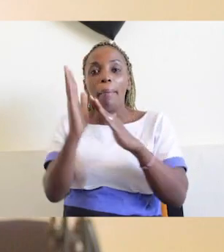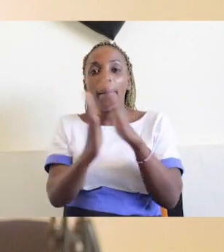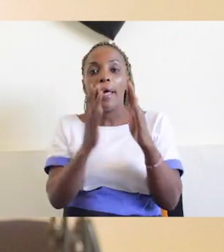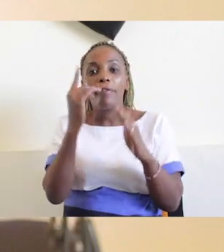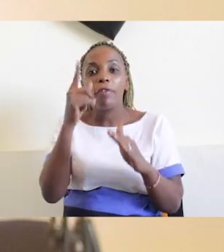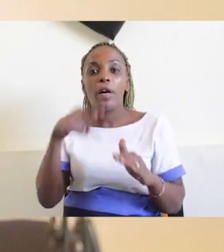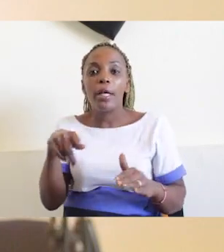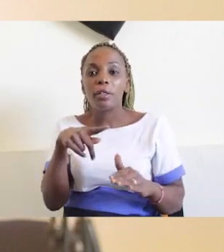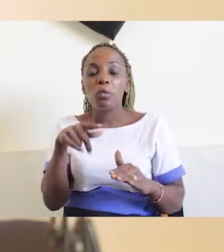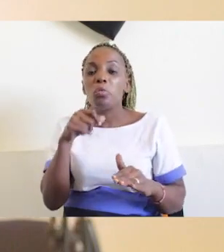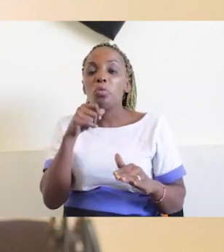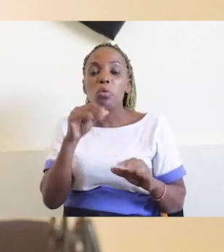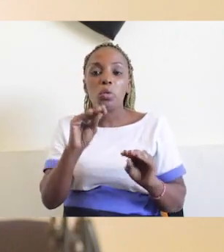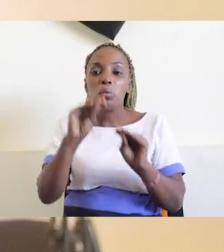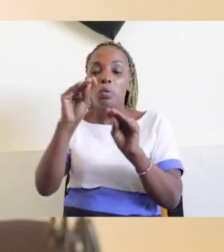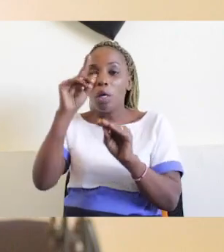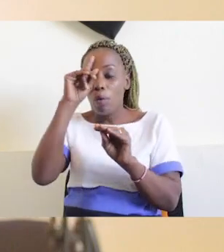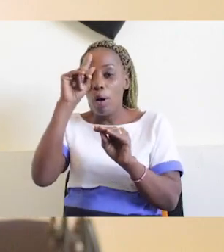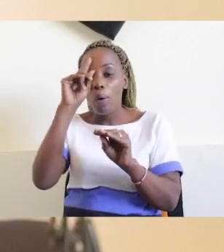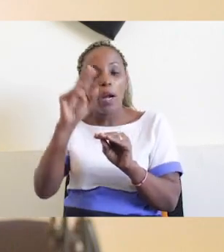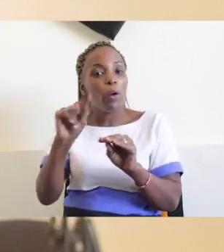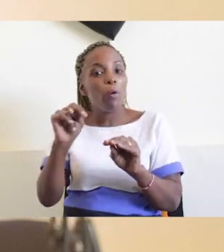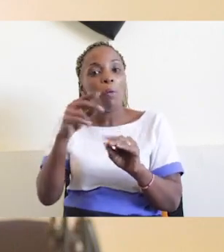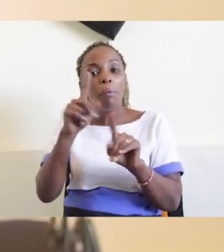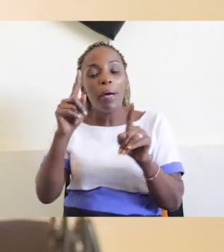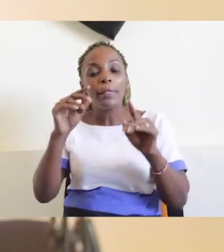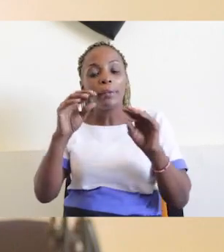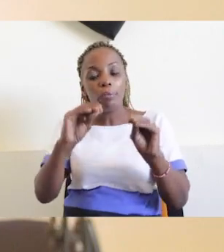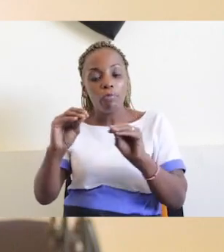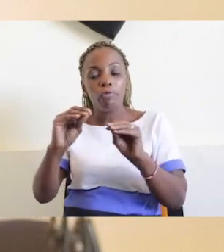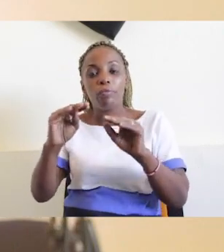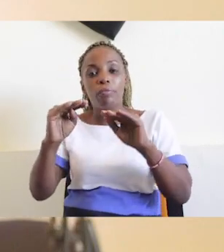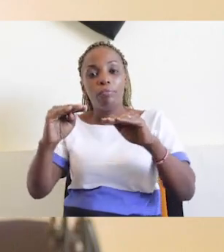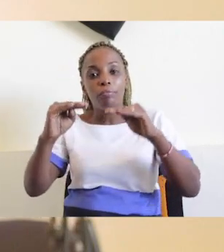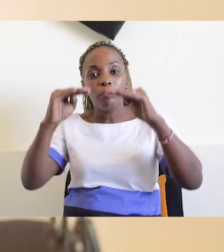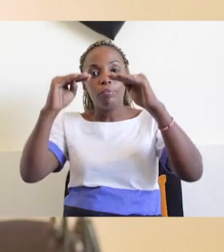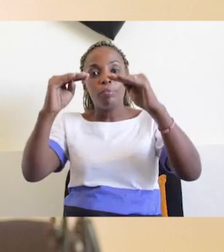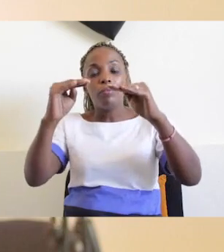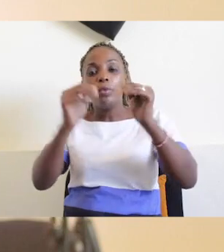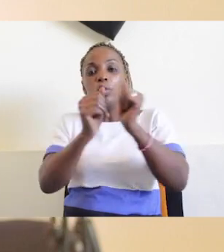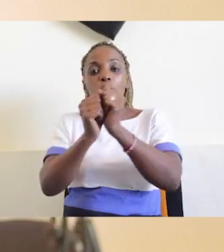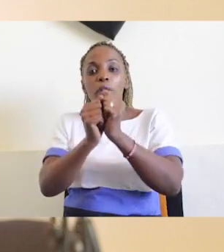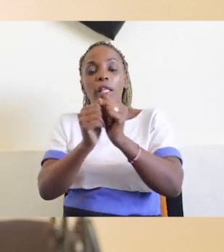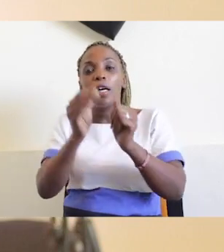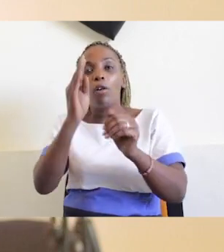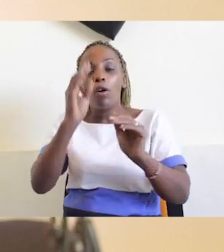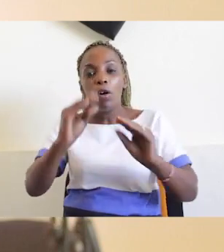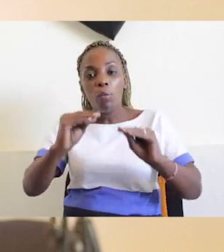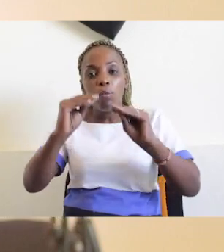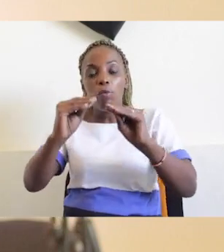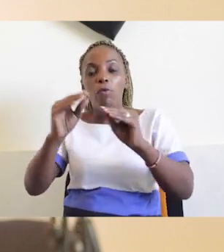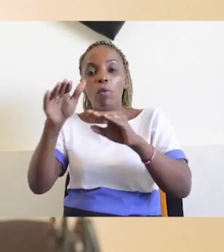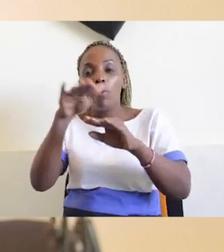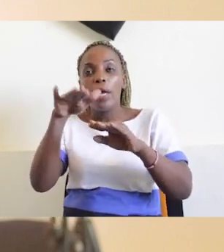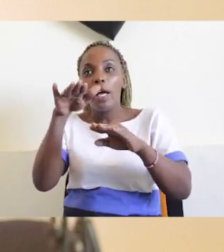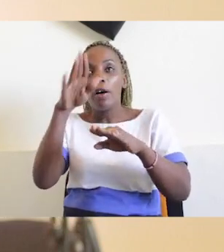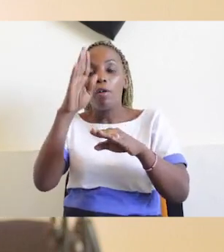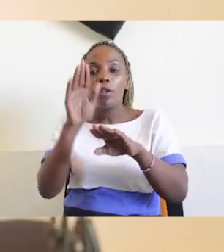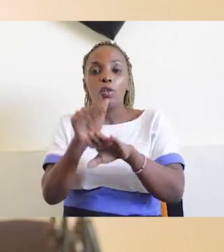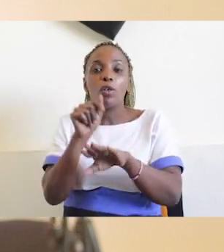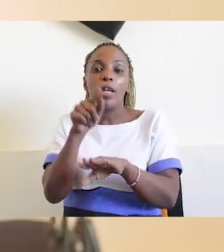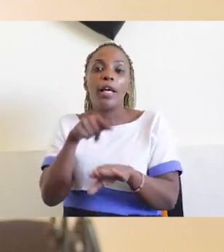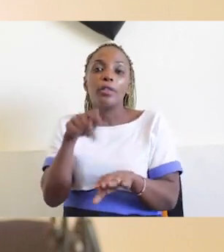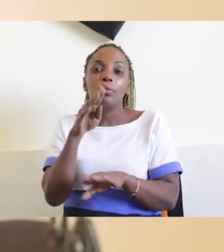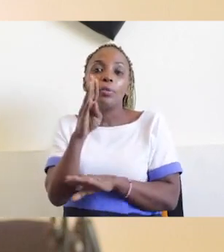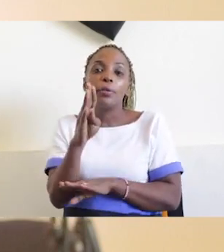It's not that we are rising to another step, but we are looking to soar with God, to get where God is calling us to